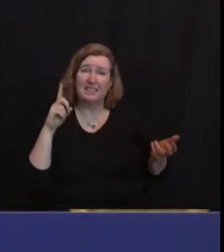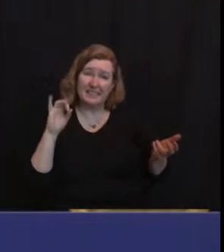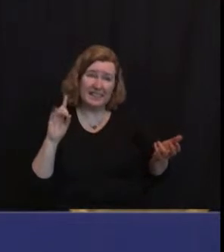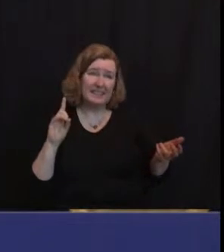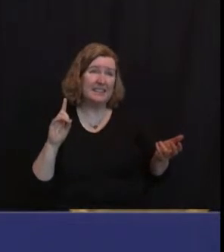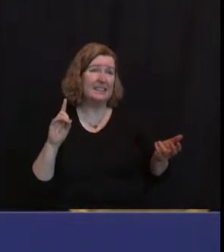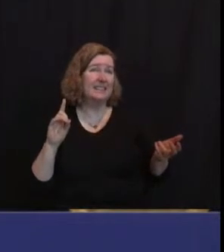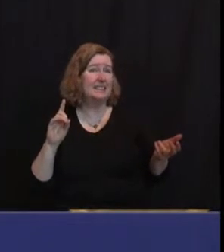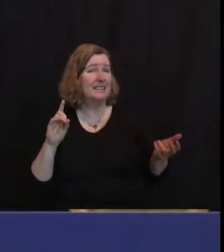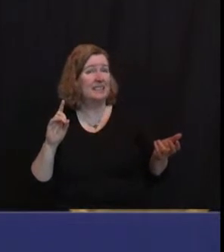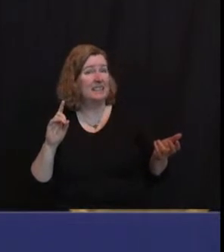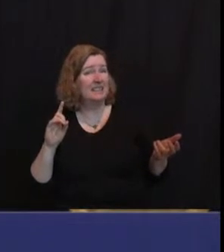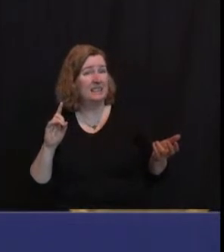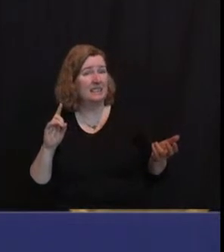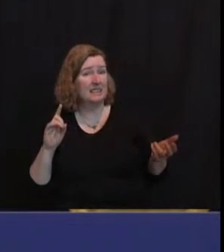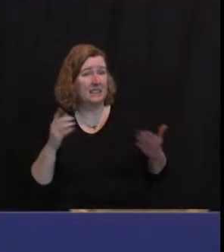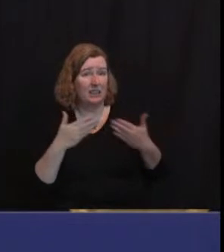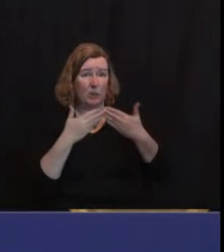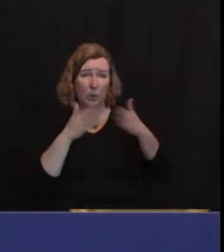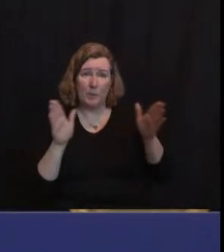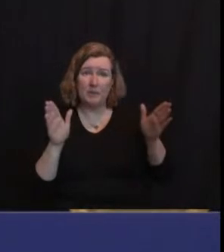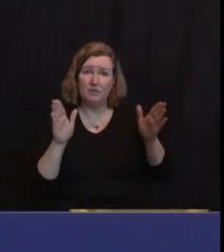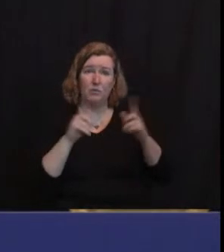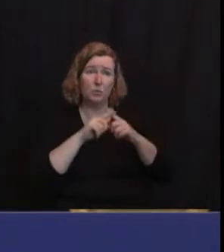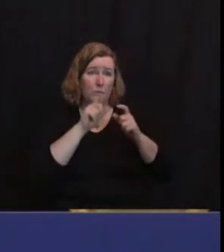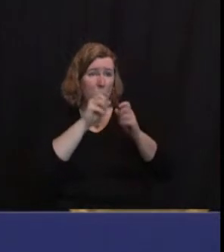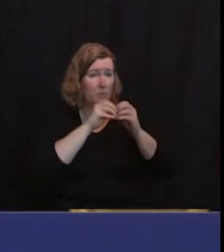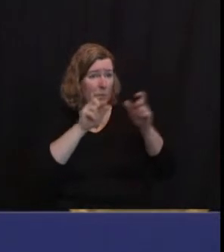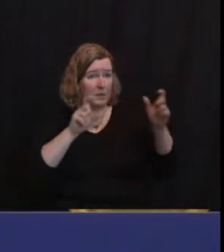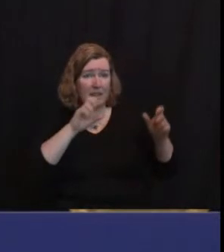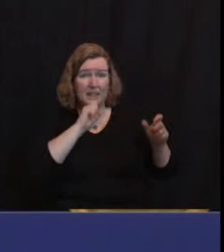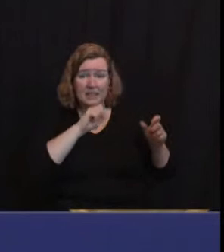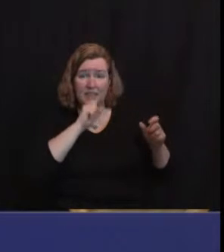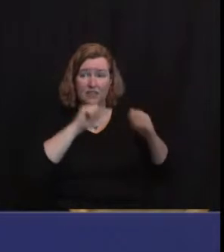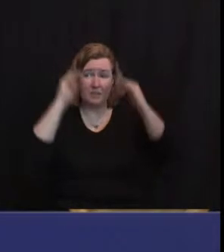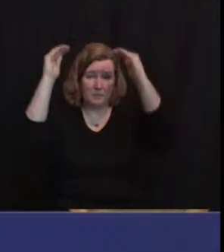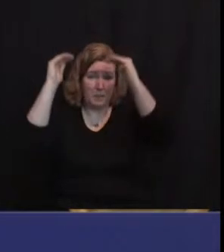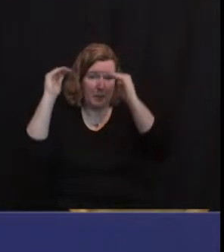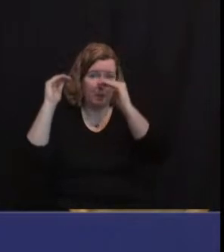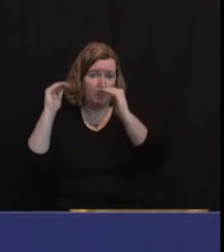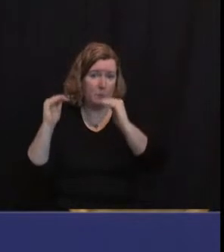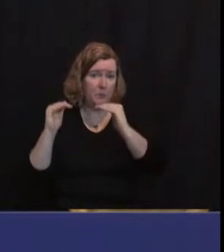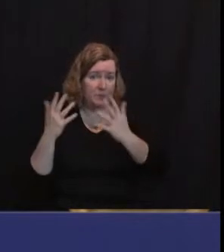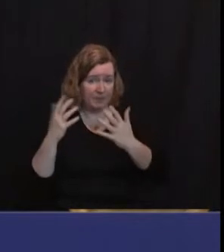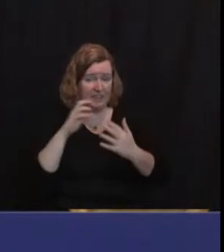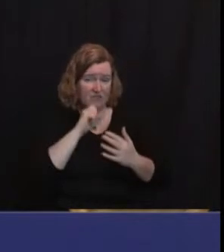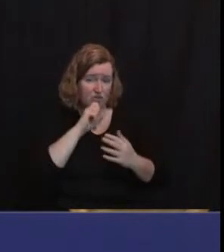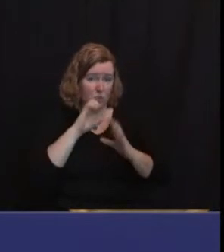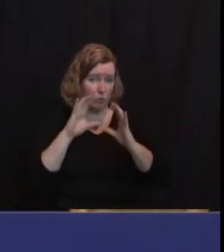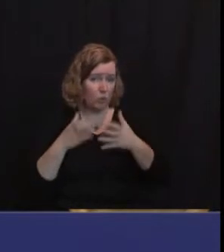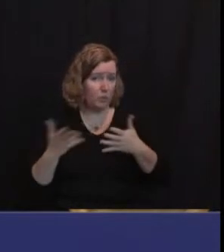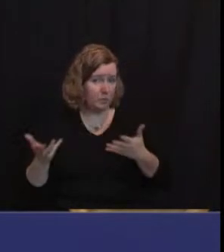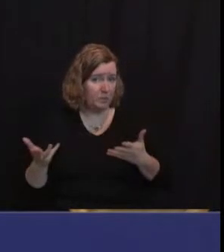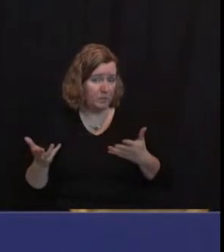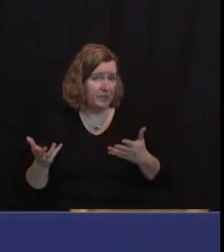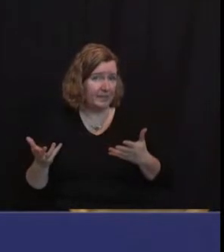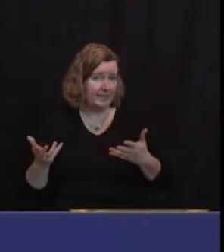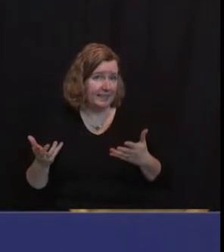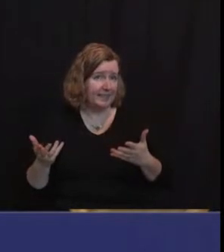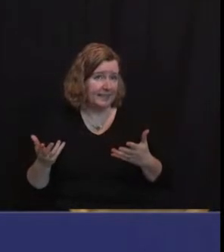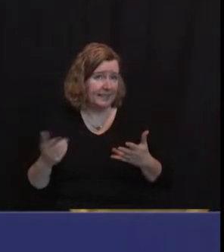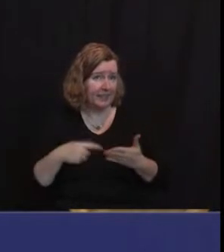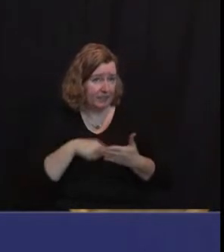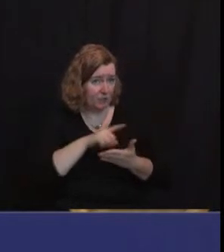population on Monday. That feels like that process, again, in fairness, we have a lot of doses this week, so